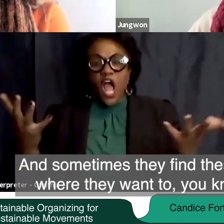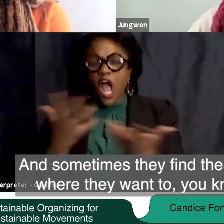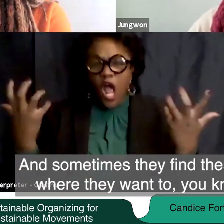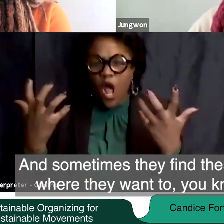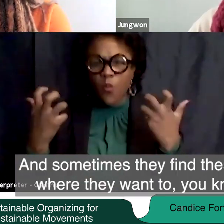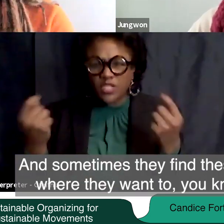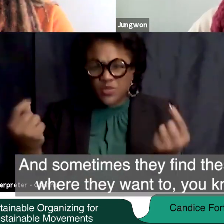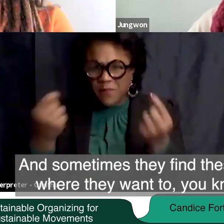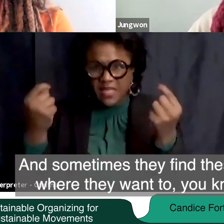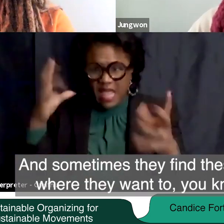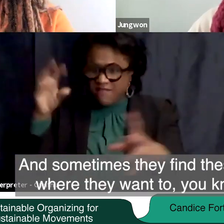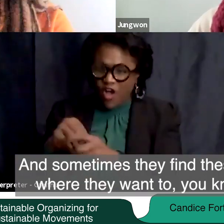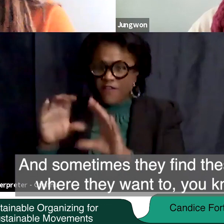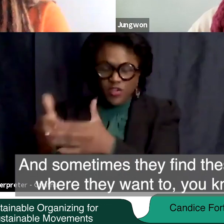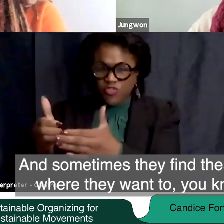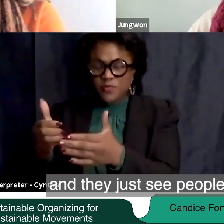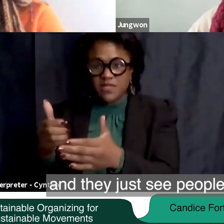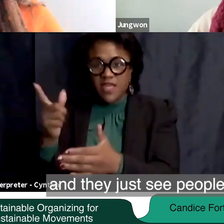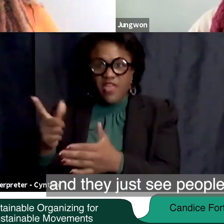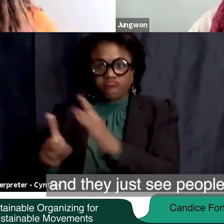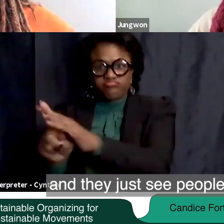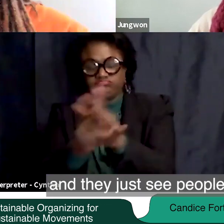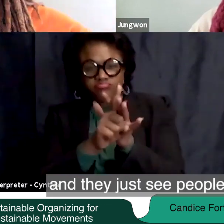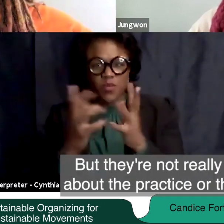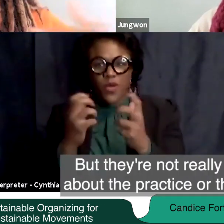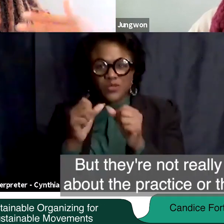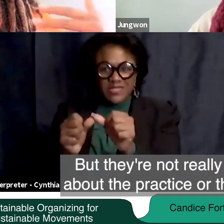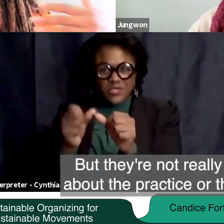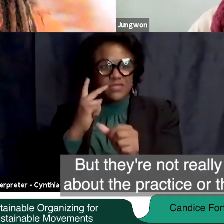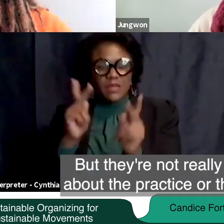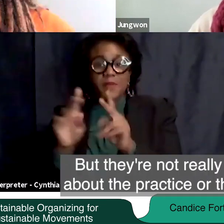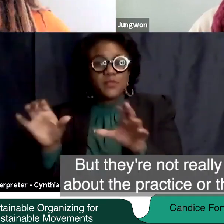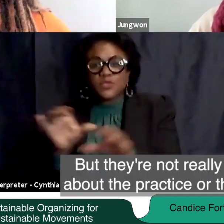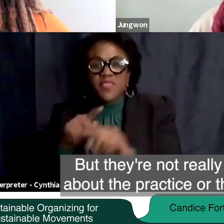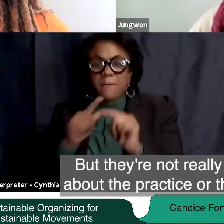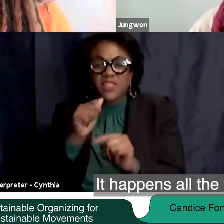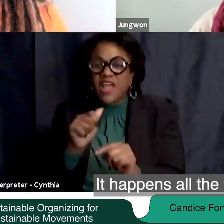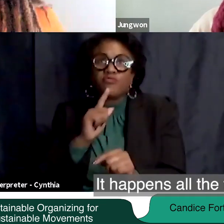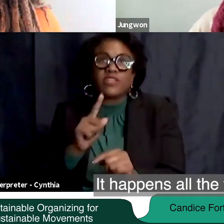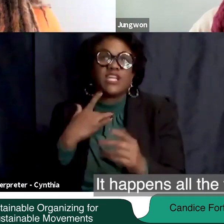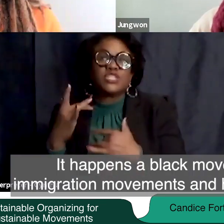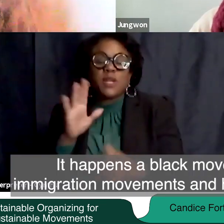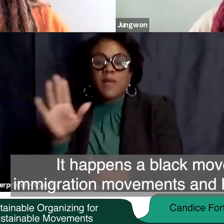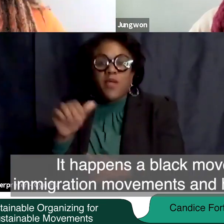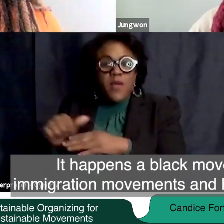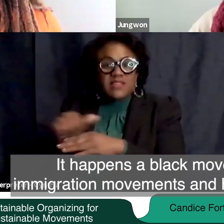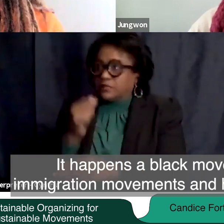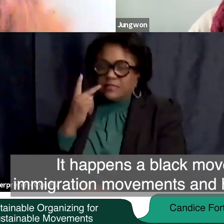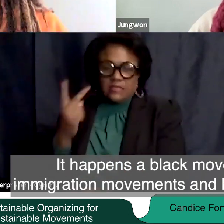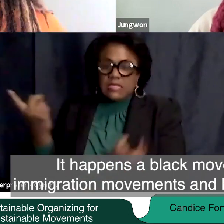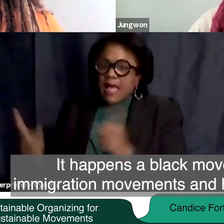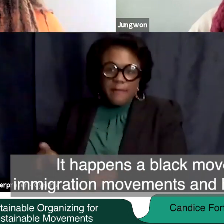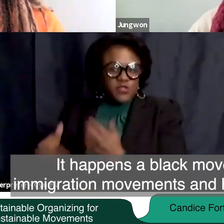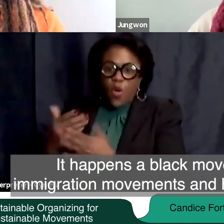groups where they want to, continue, and they just see people doing that, but they're not really worried about the praxis or the theory. It happens all the time. It happens in Black